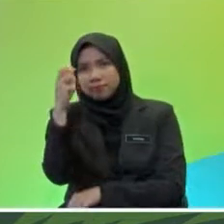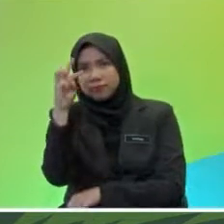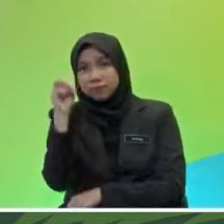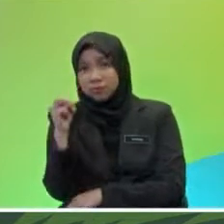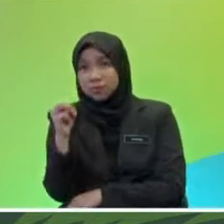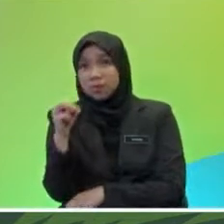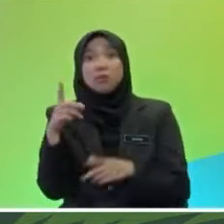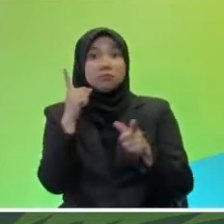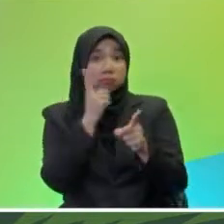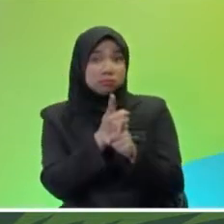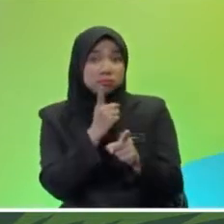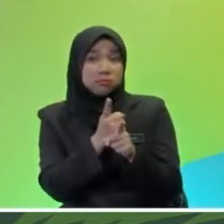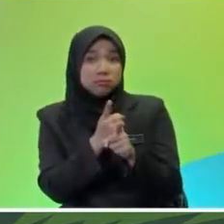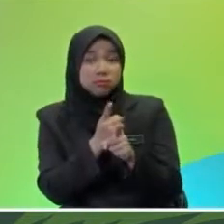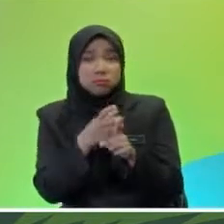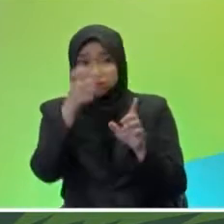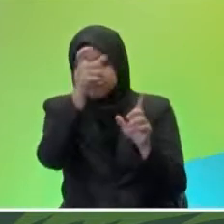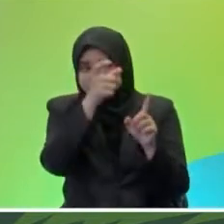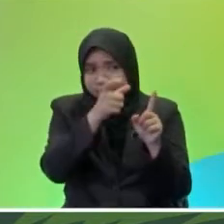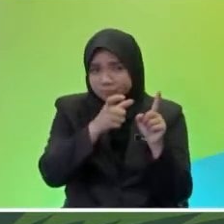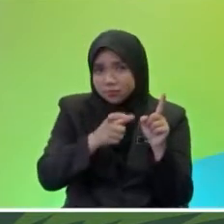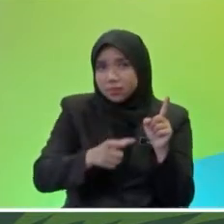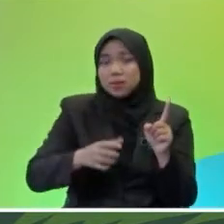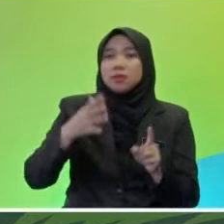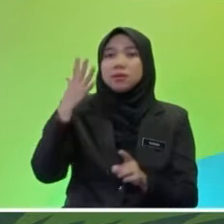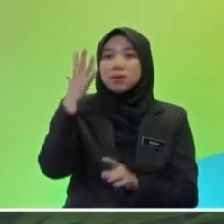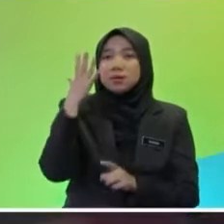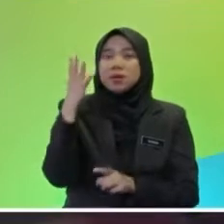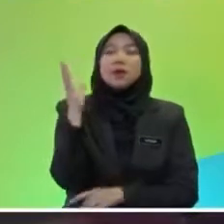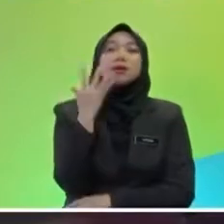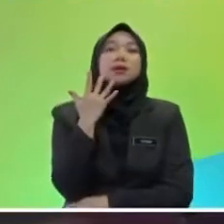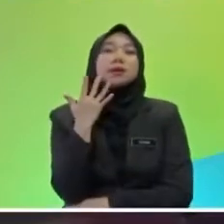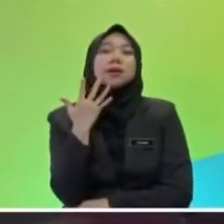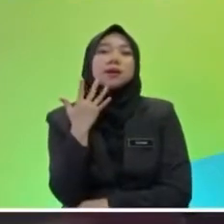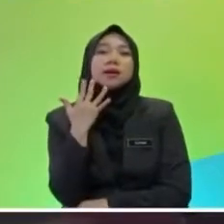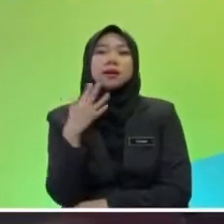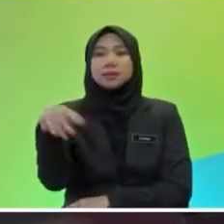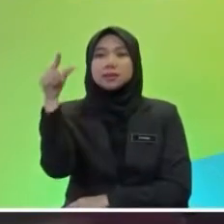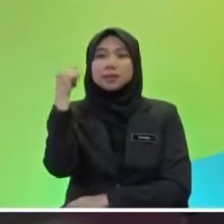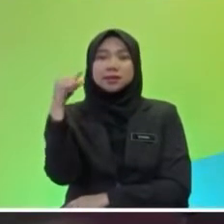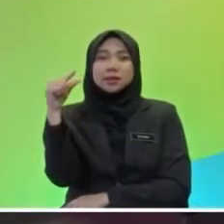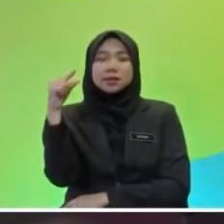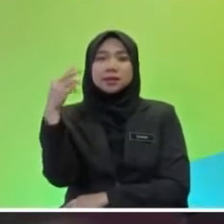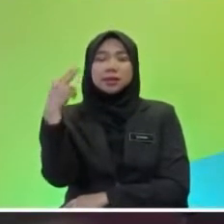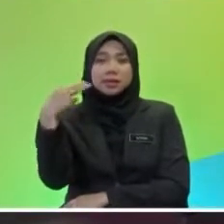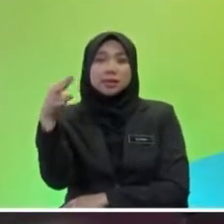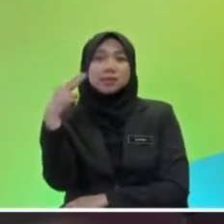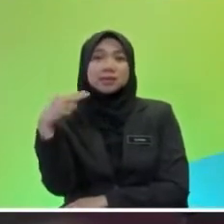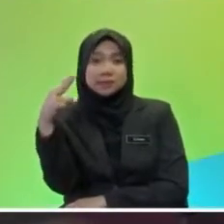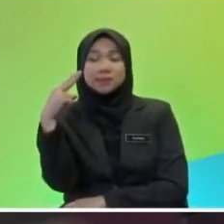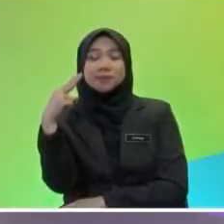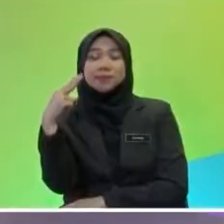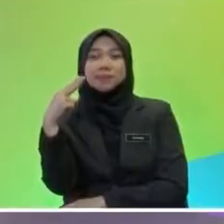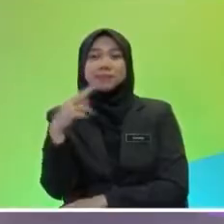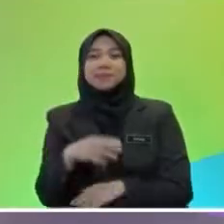color? Shouldn't be. If some, it look like green color, but it's still young, right? When it grow bigger, then it look